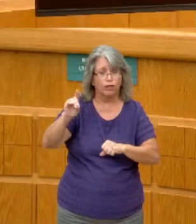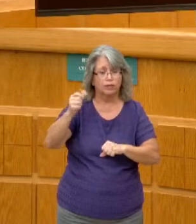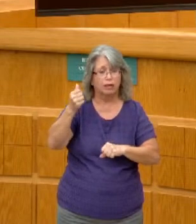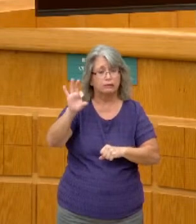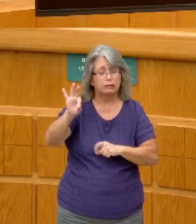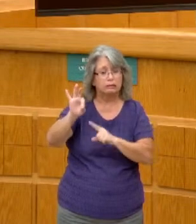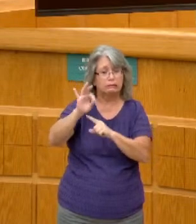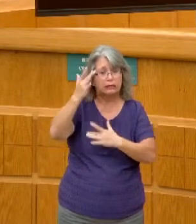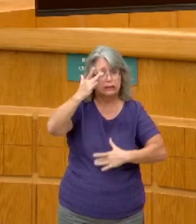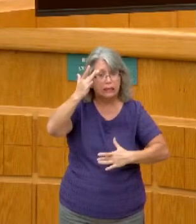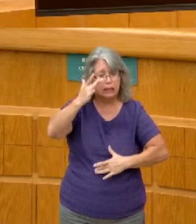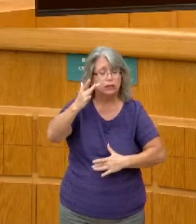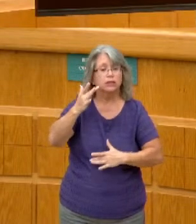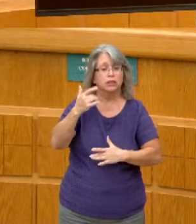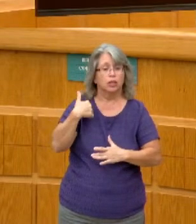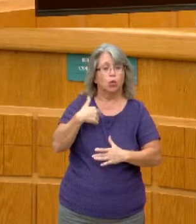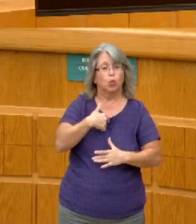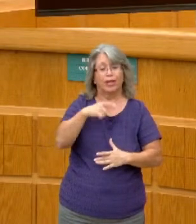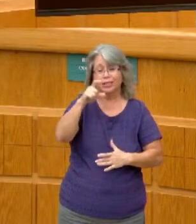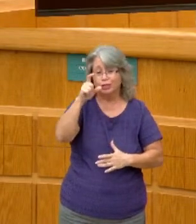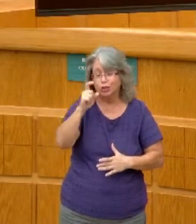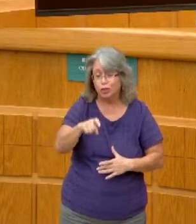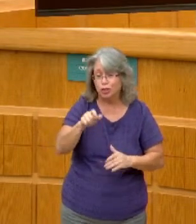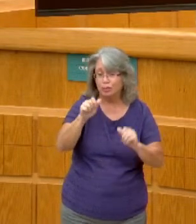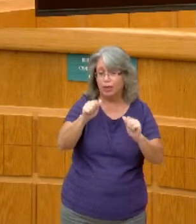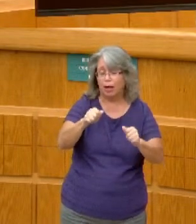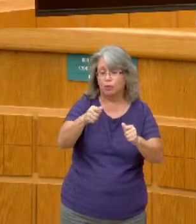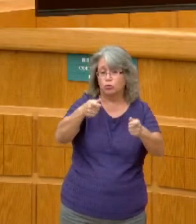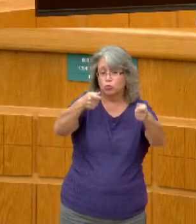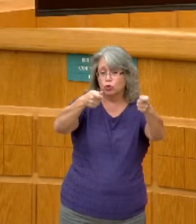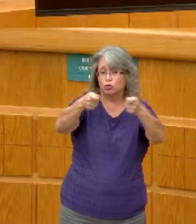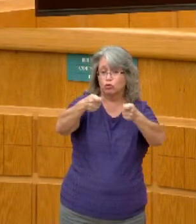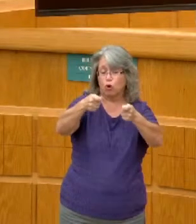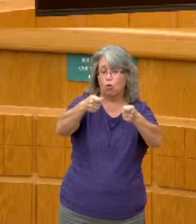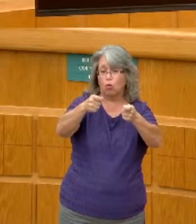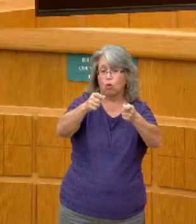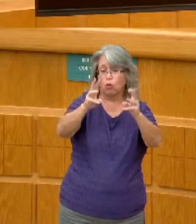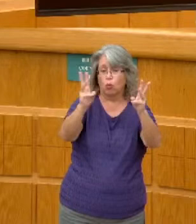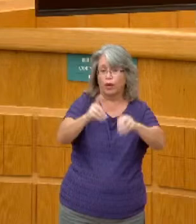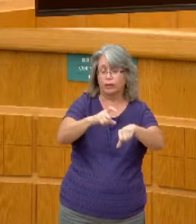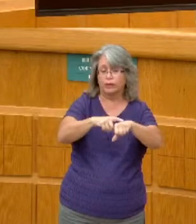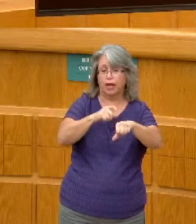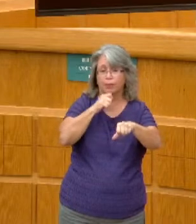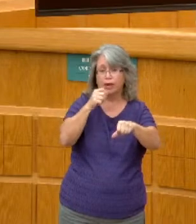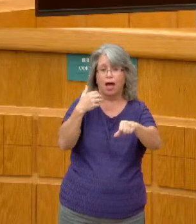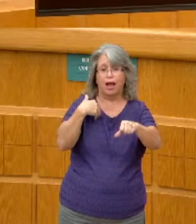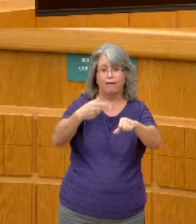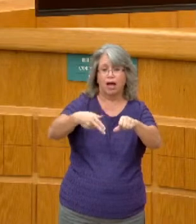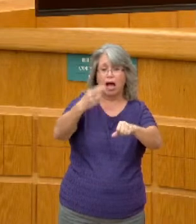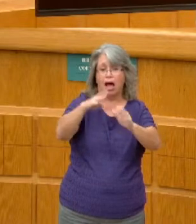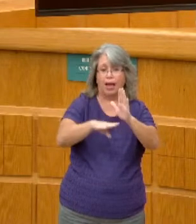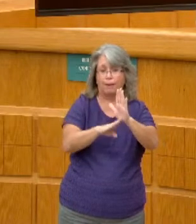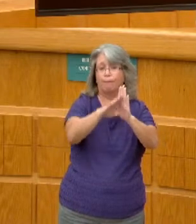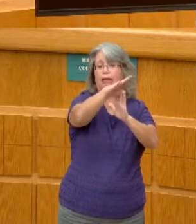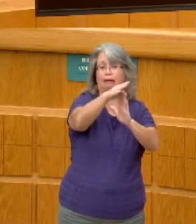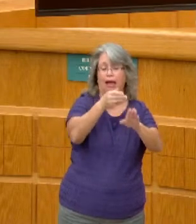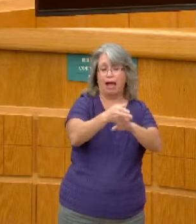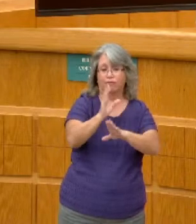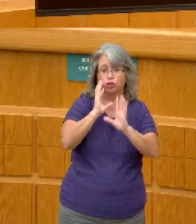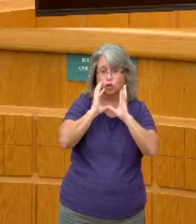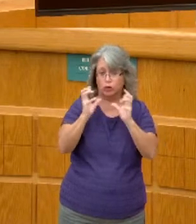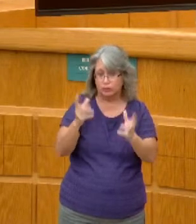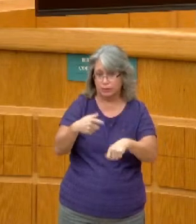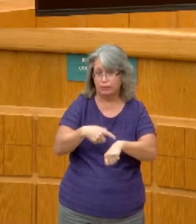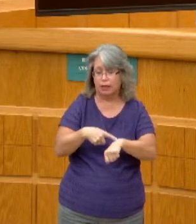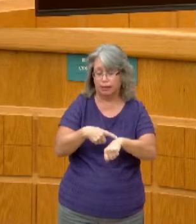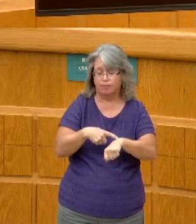bring that wave down and not have such a high peak right after Christmas time. So we're really going to talk about different things